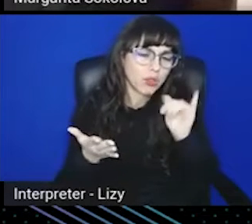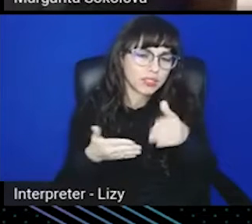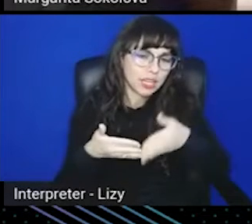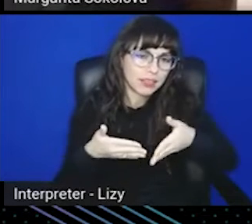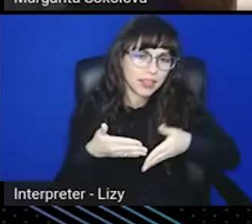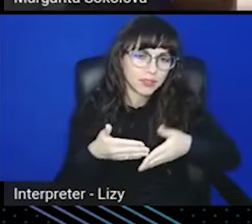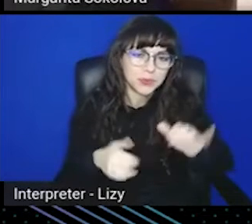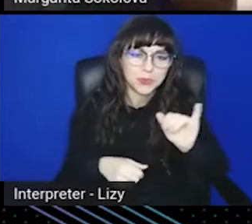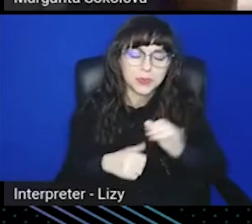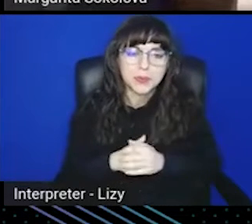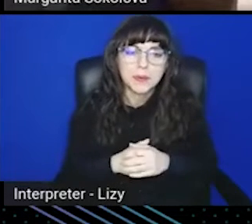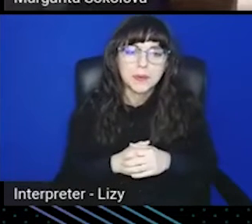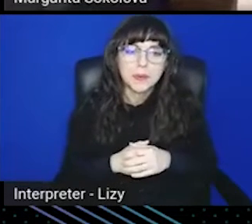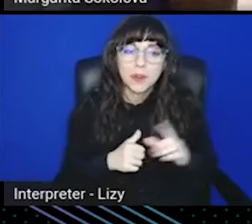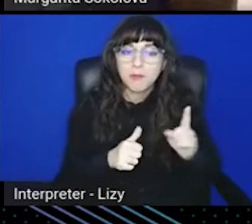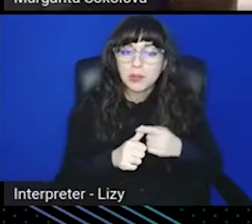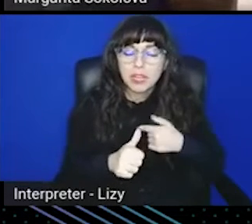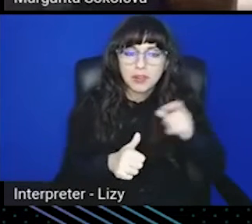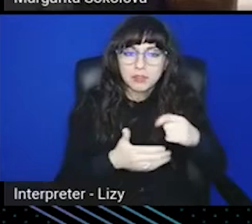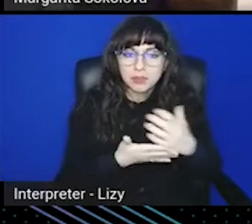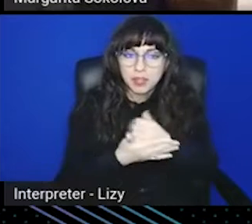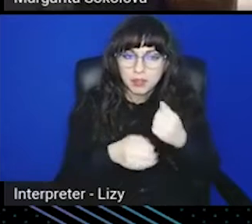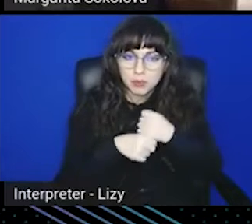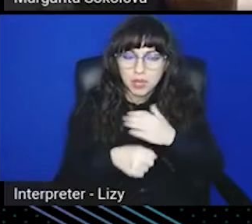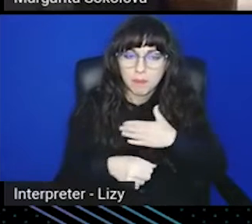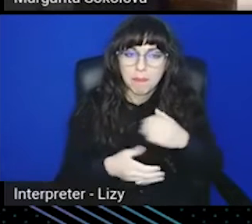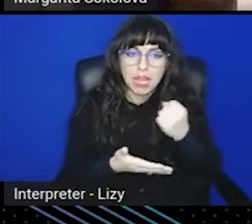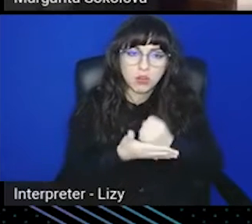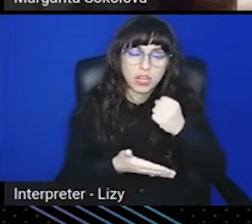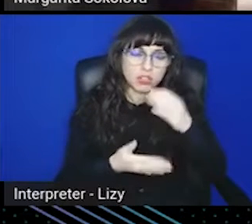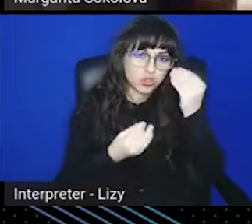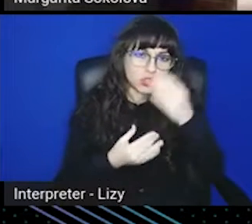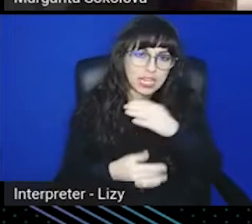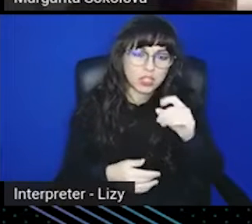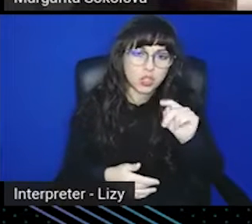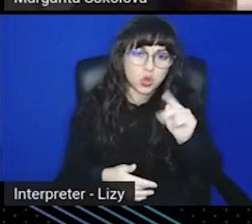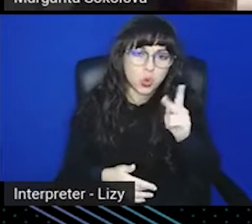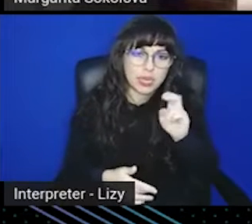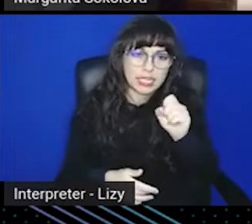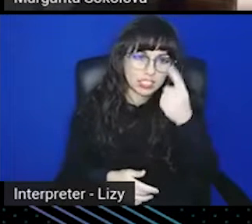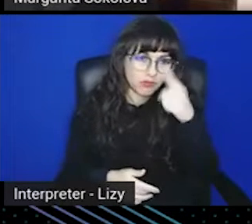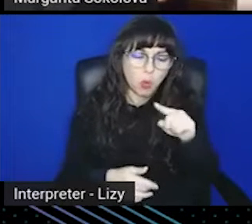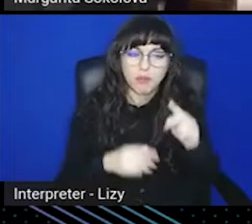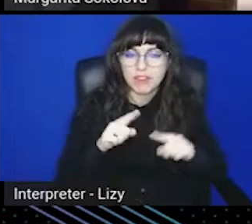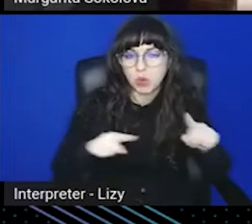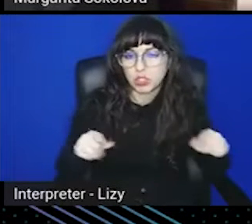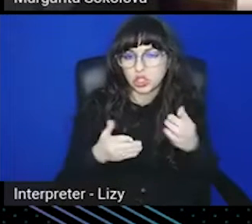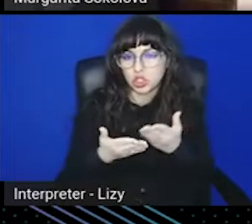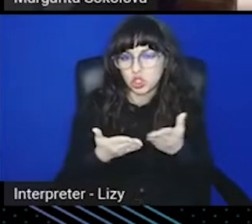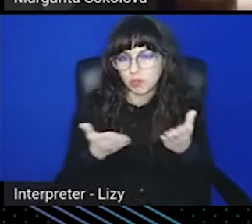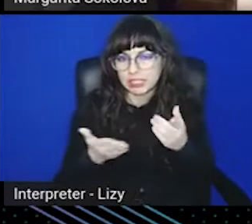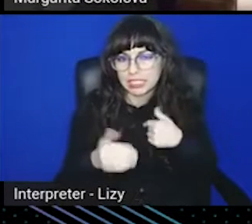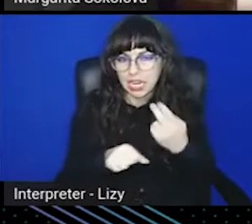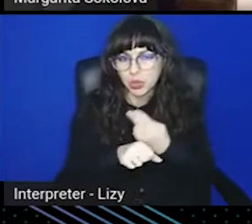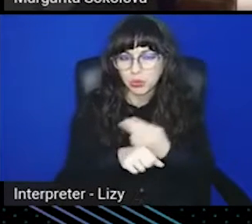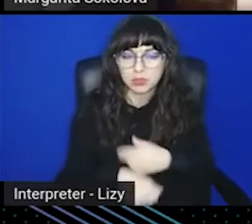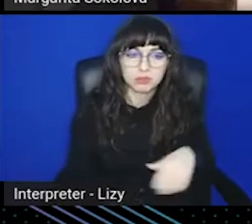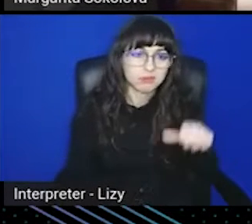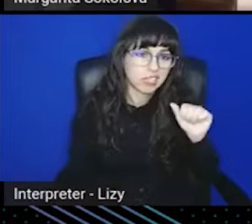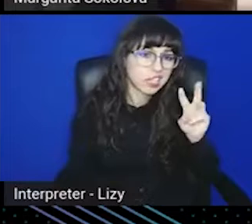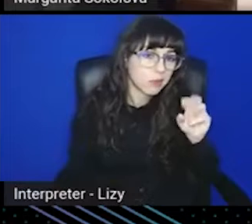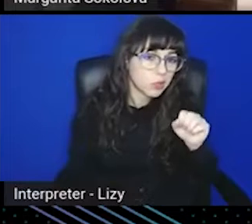first I had to gather and create my credentials and tokens for the various services I'm using. So this included my AWS credential